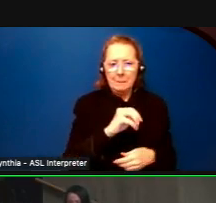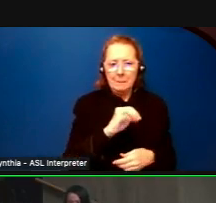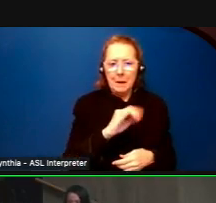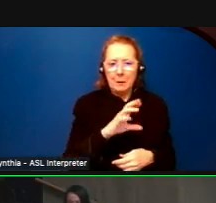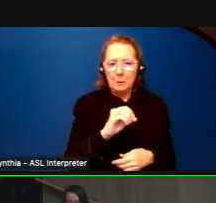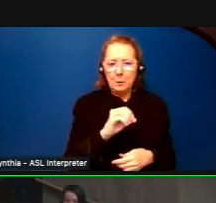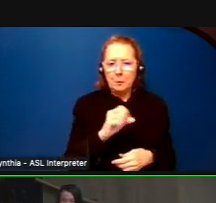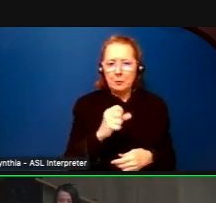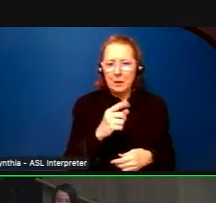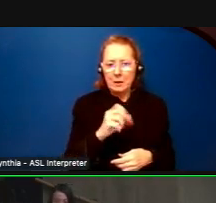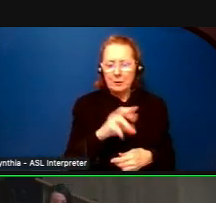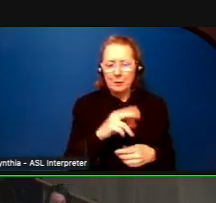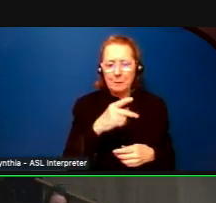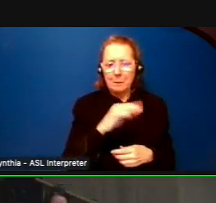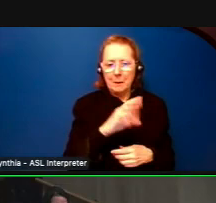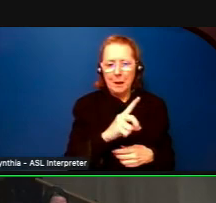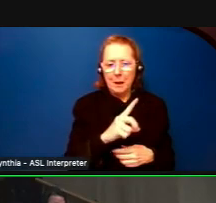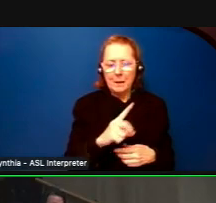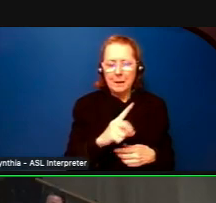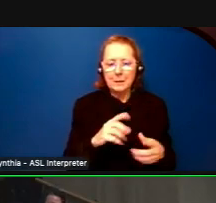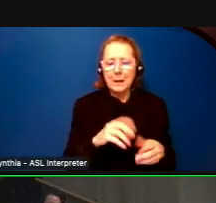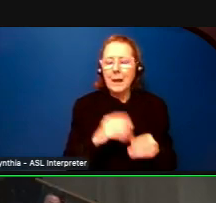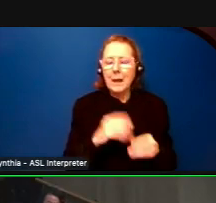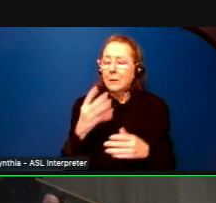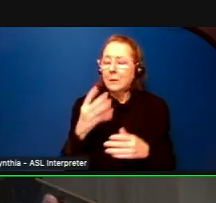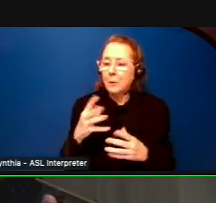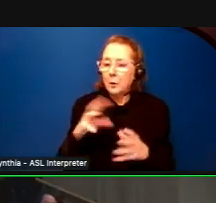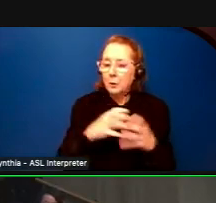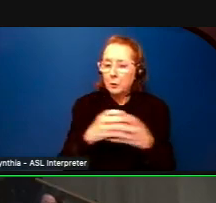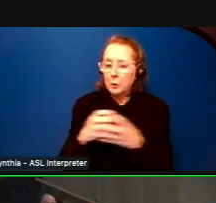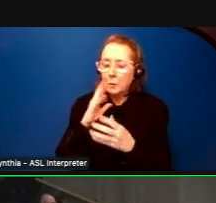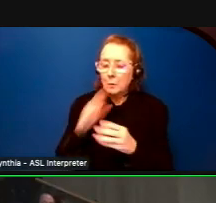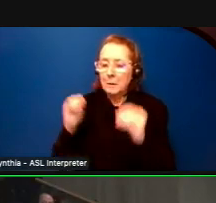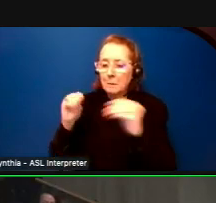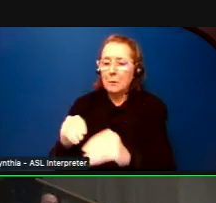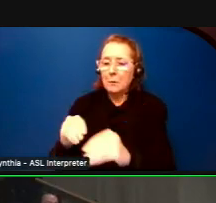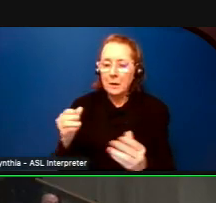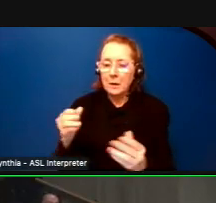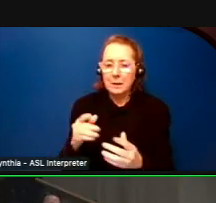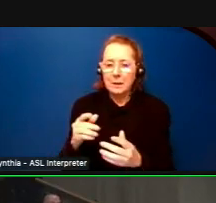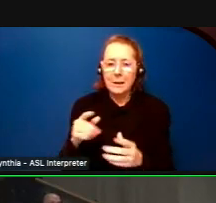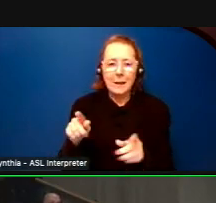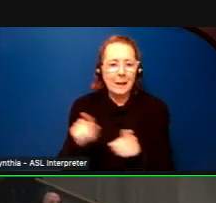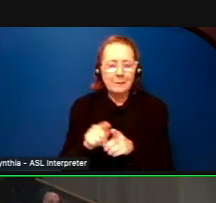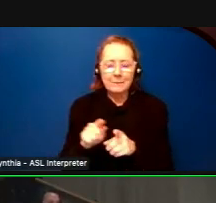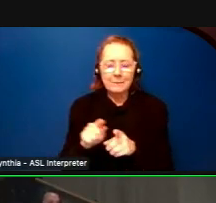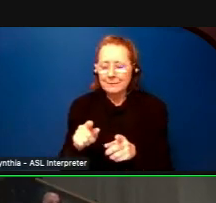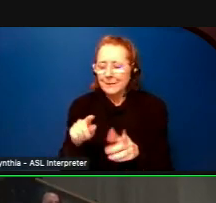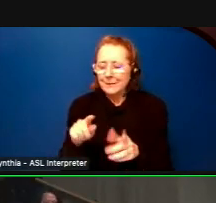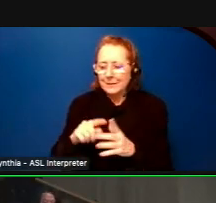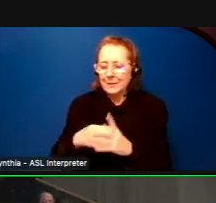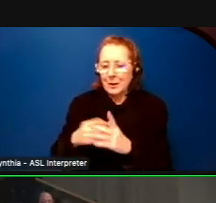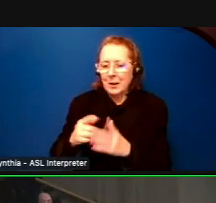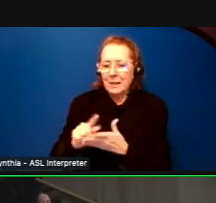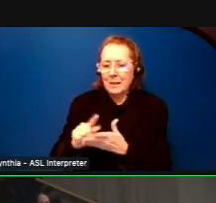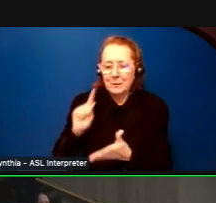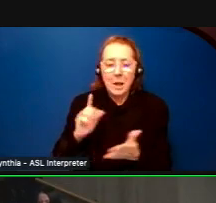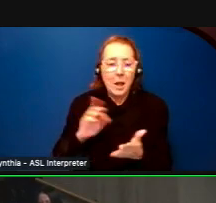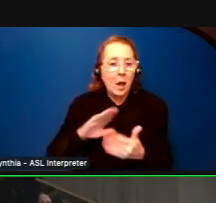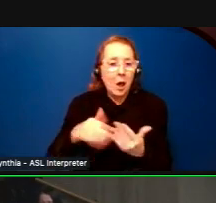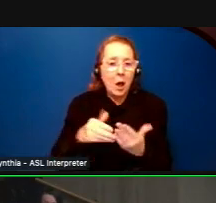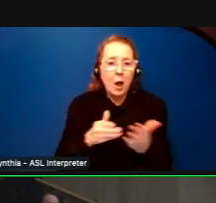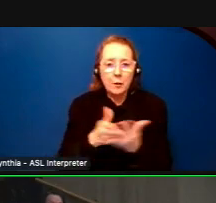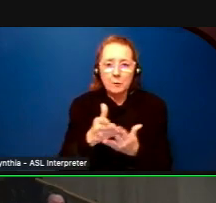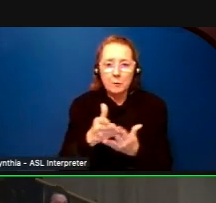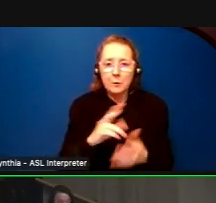four people will be moving in as of Friday last week, and that is all through efforts of vouchers and different specialty programs without